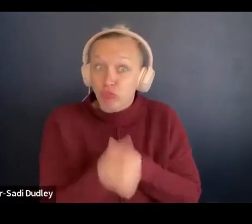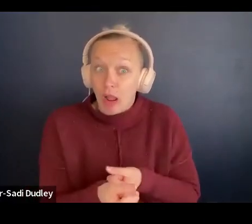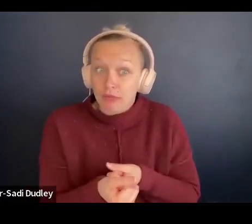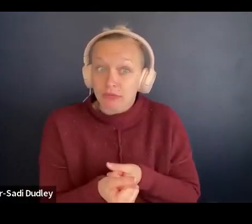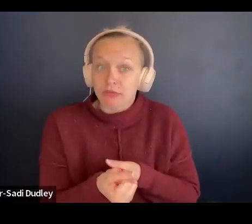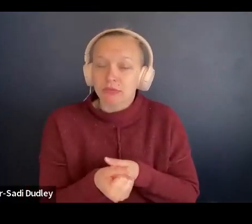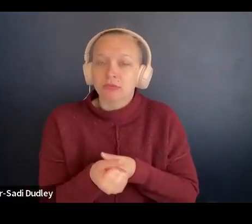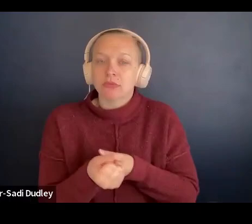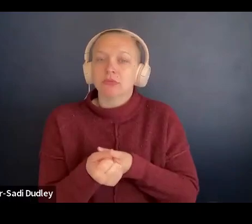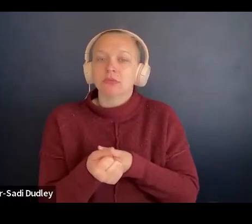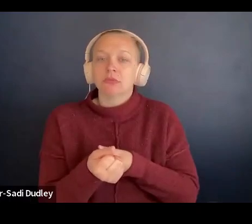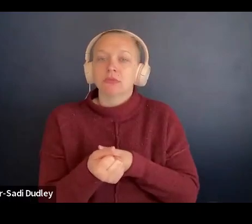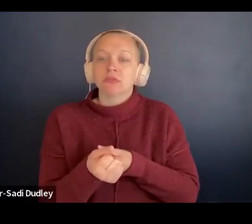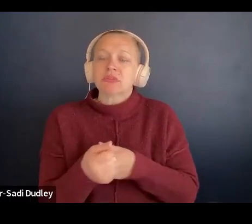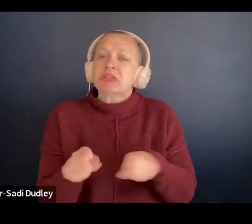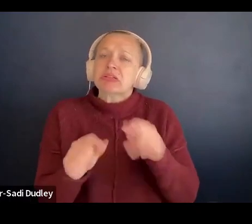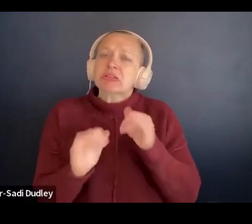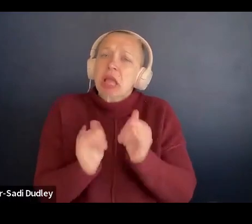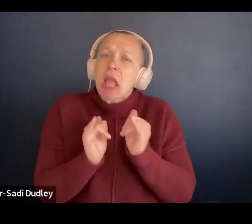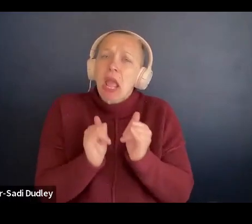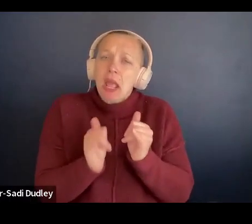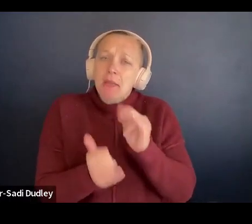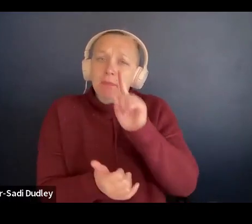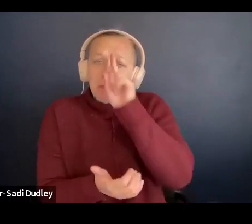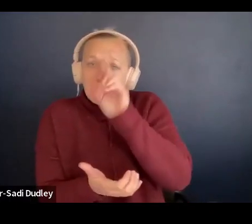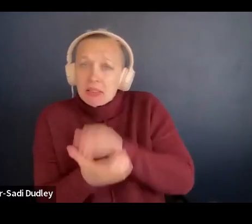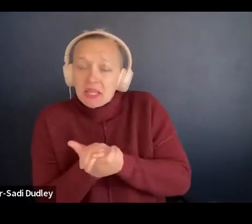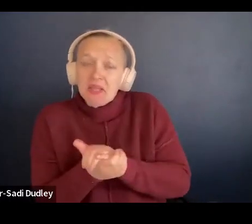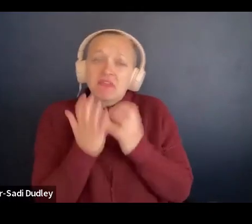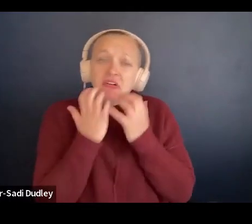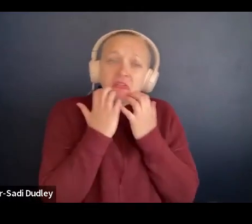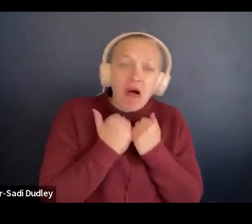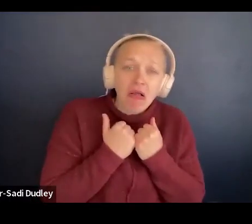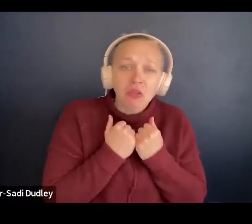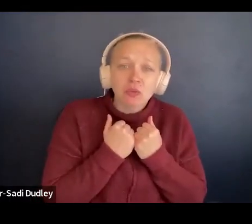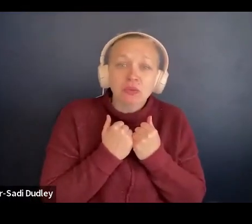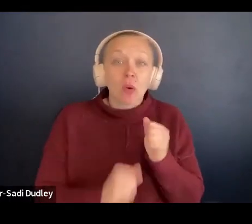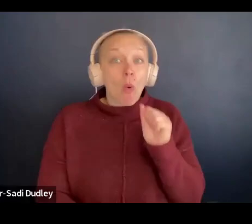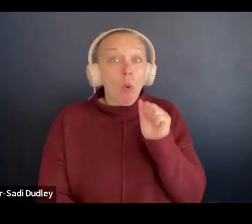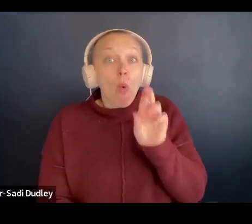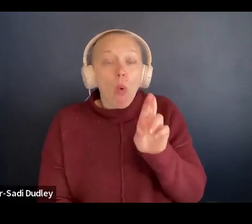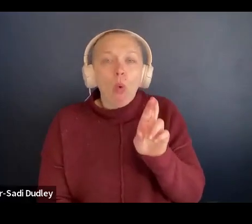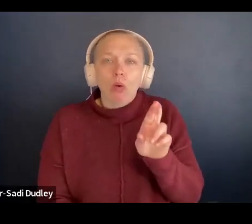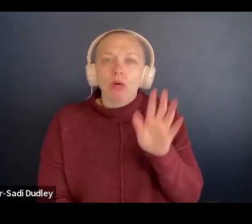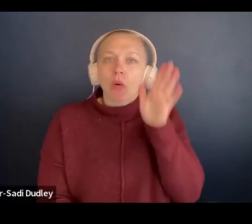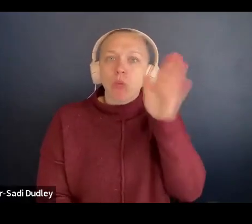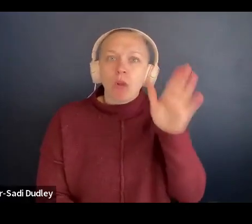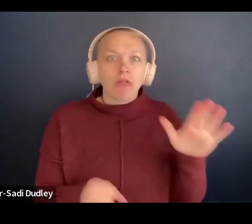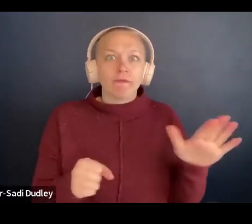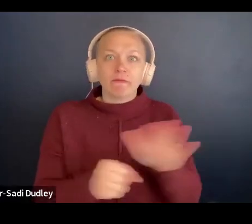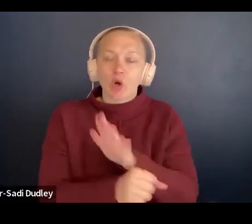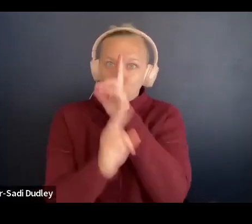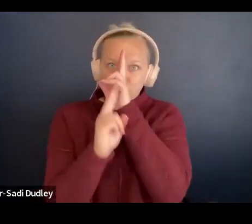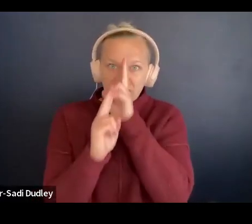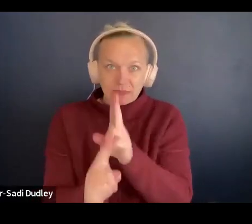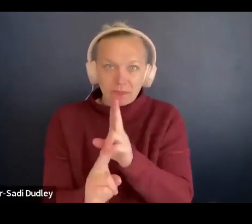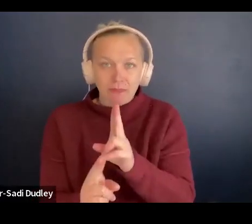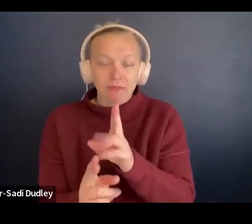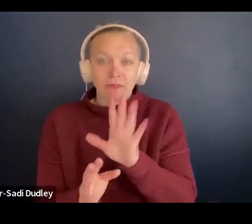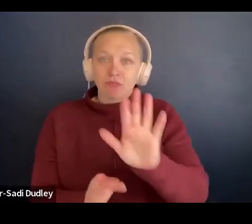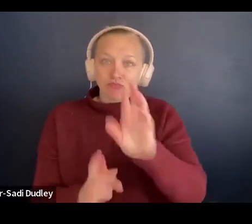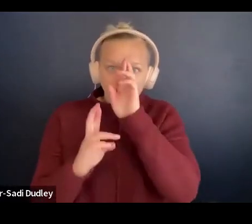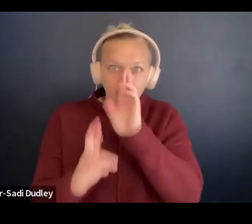and death or dying, or is willing to carry out your wishes even if they are different from his or her